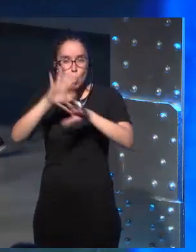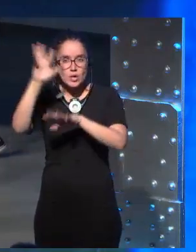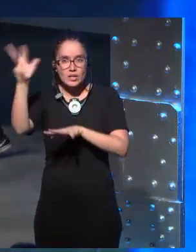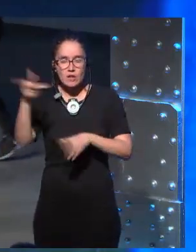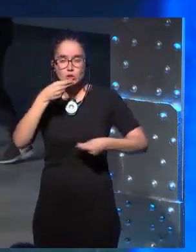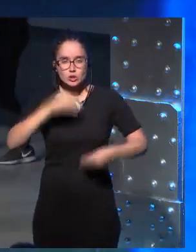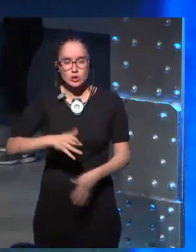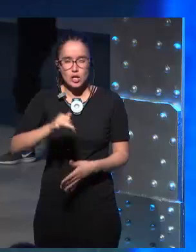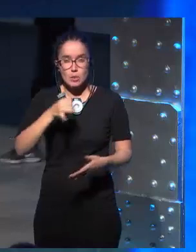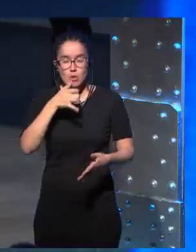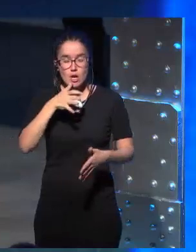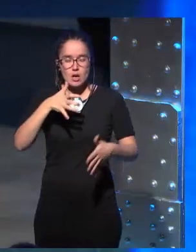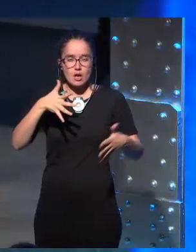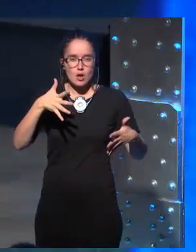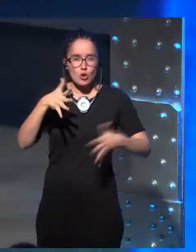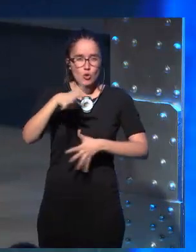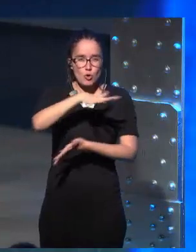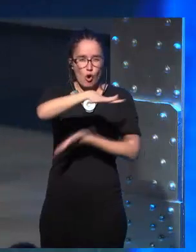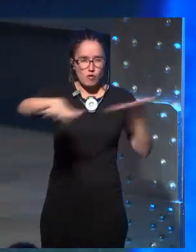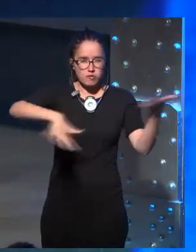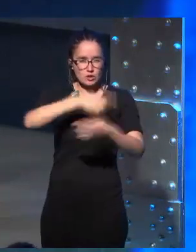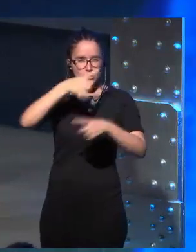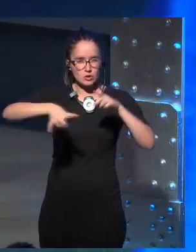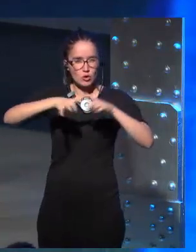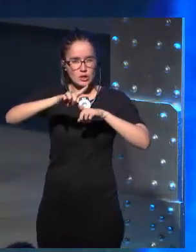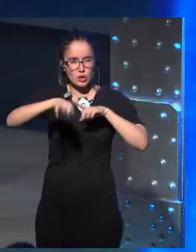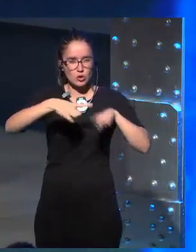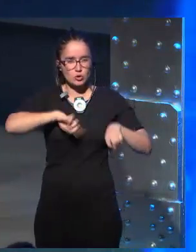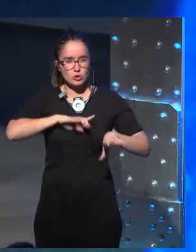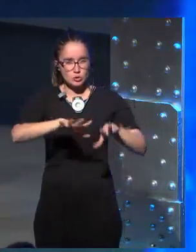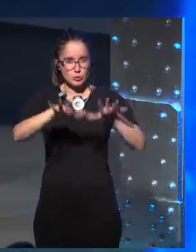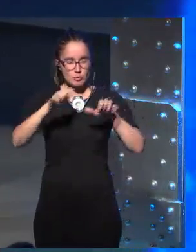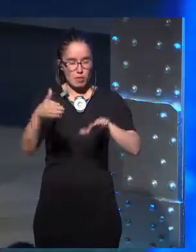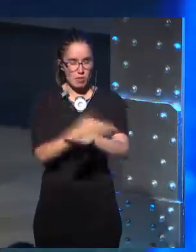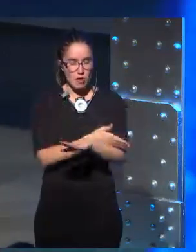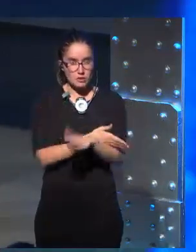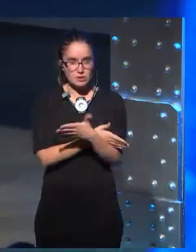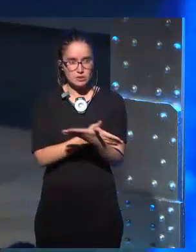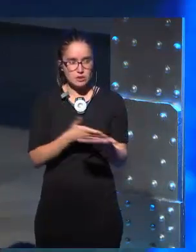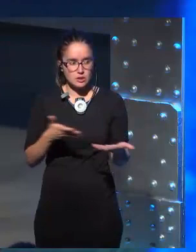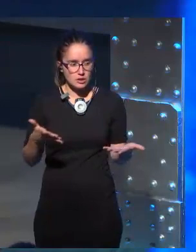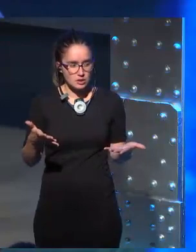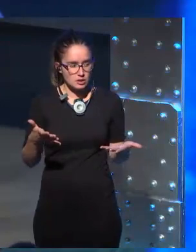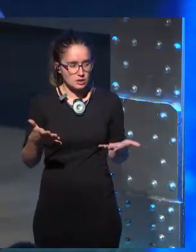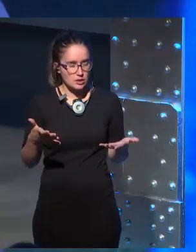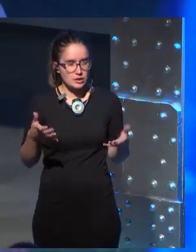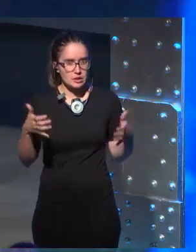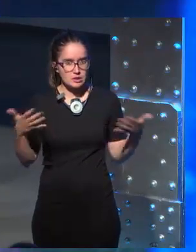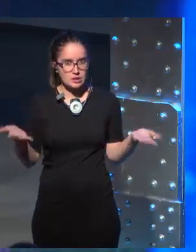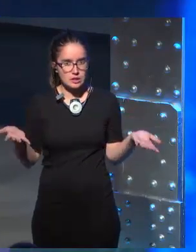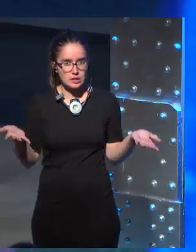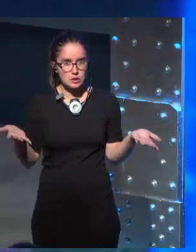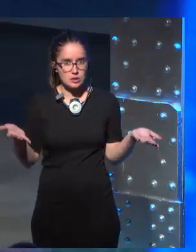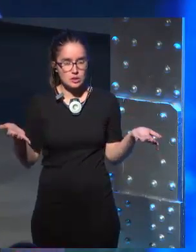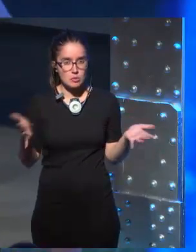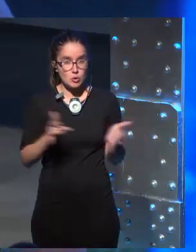conflict with thousands of things that you had learned before, and yet in front of overwhelming evidence you